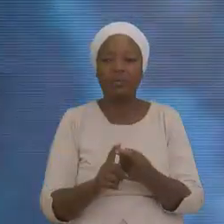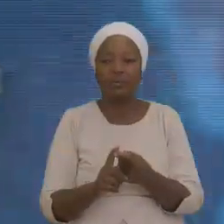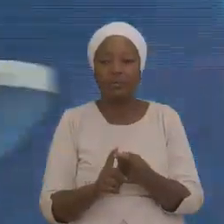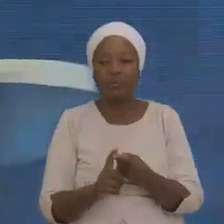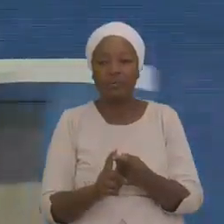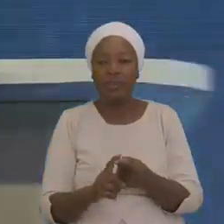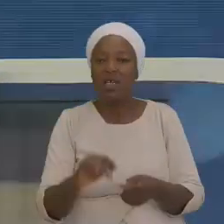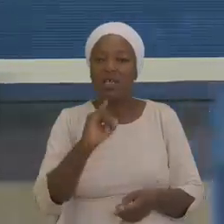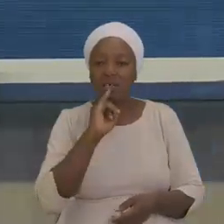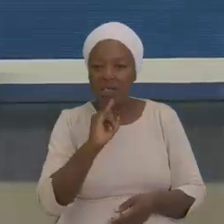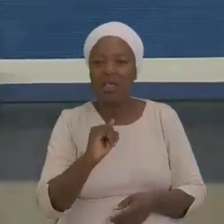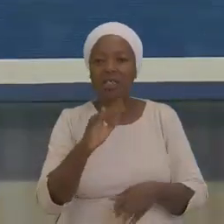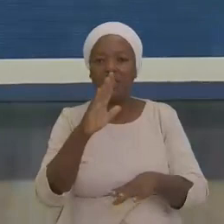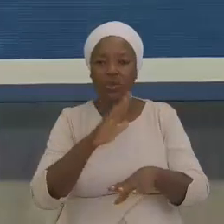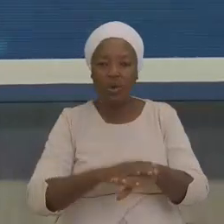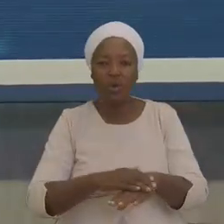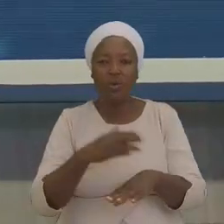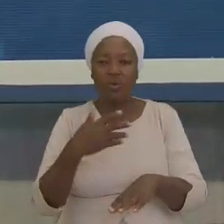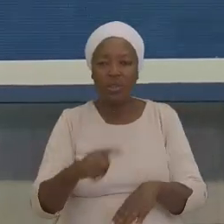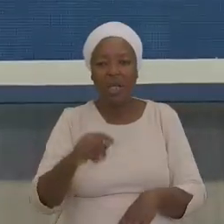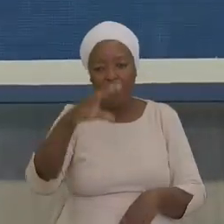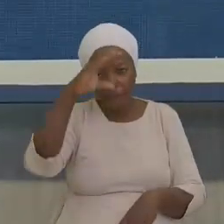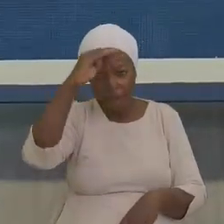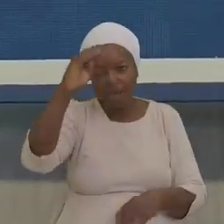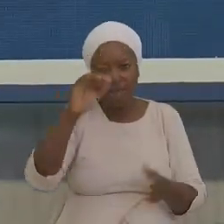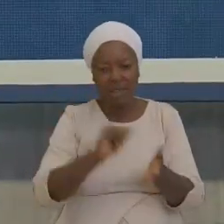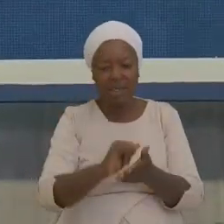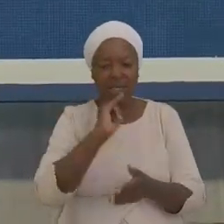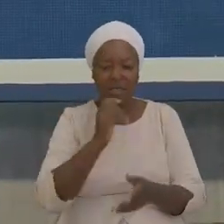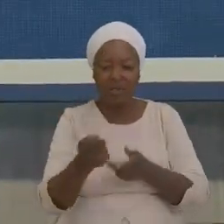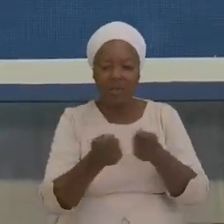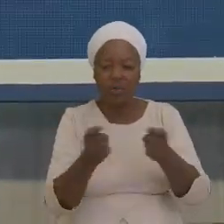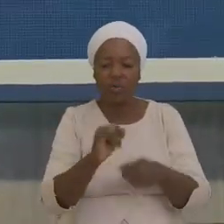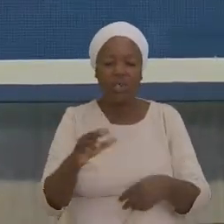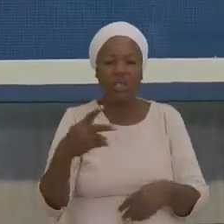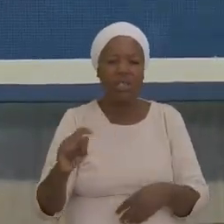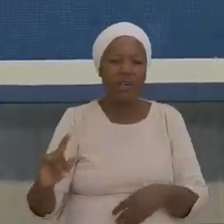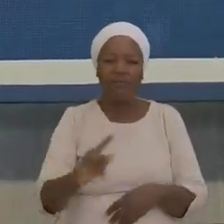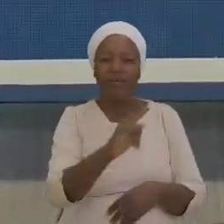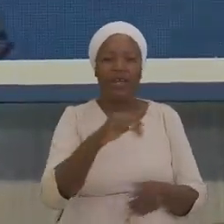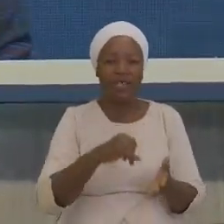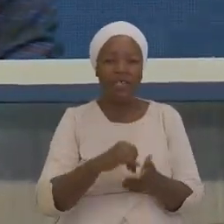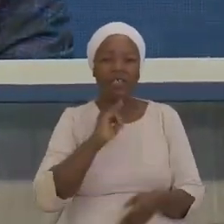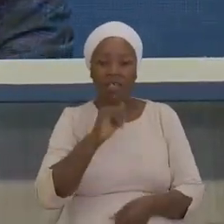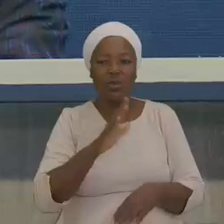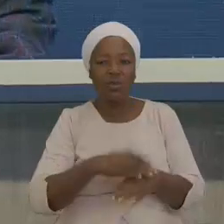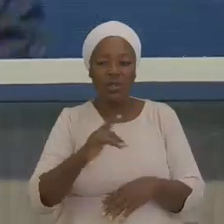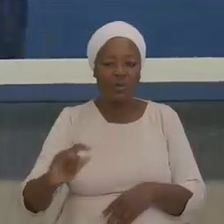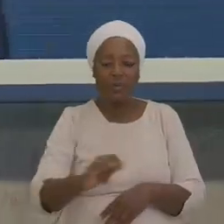is on the man that is controlling the flight, is on the pilot there.